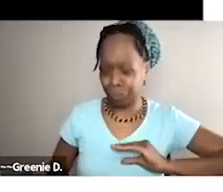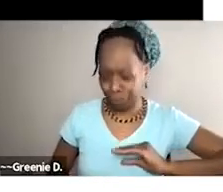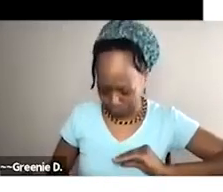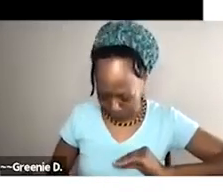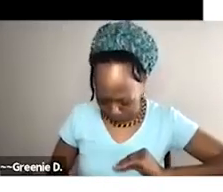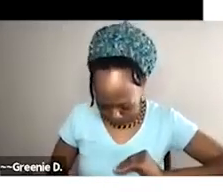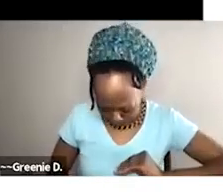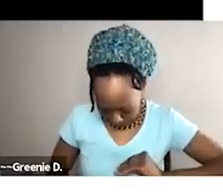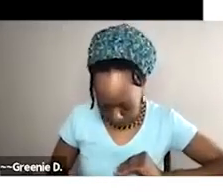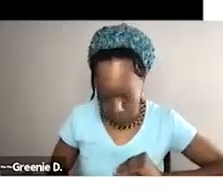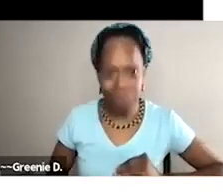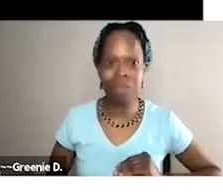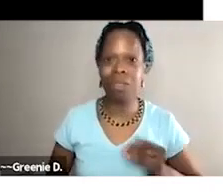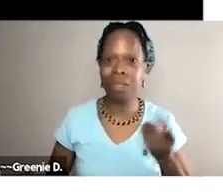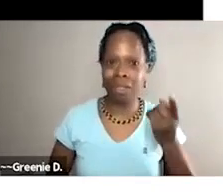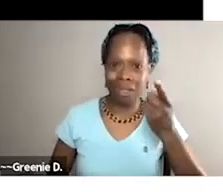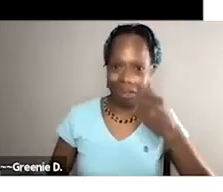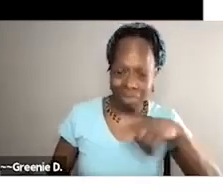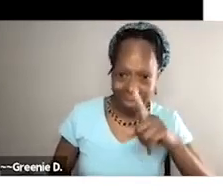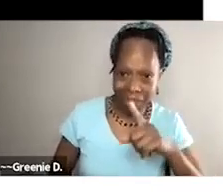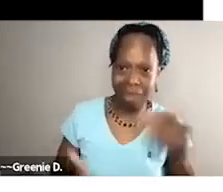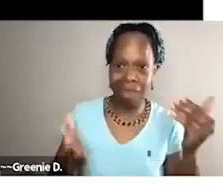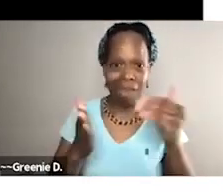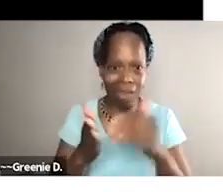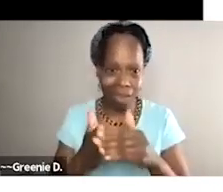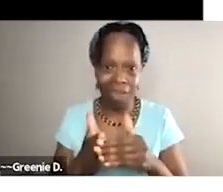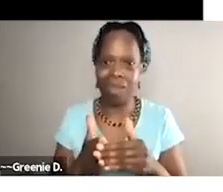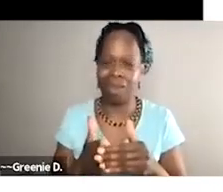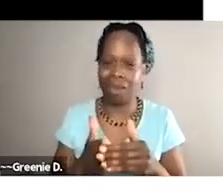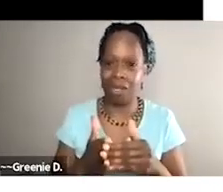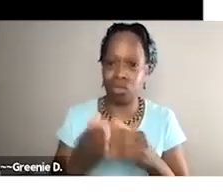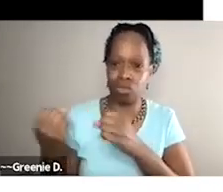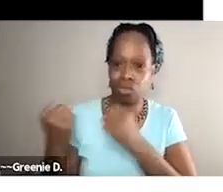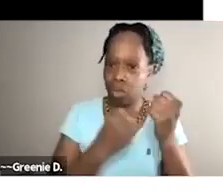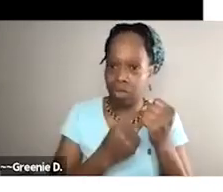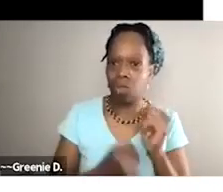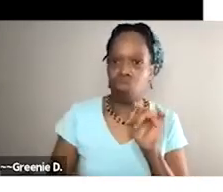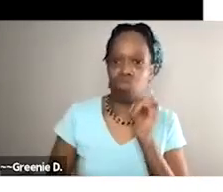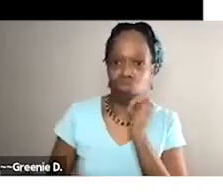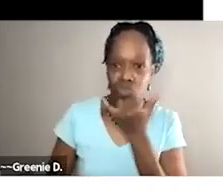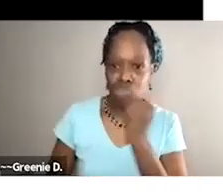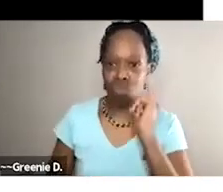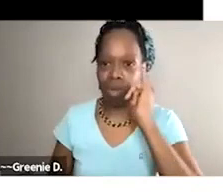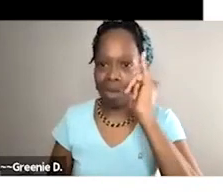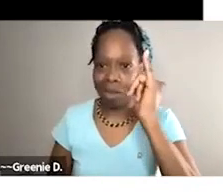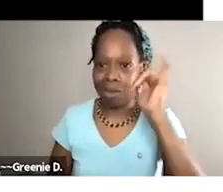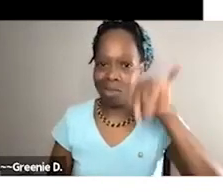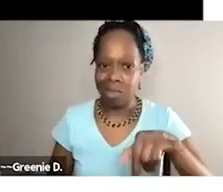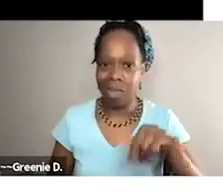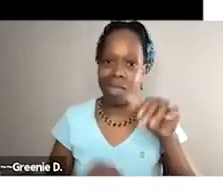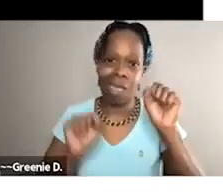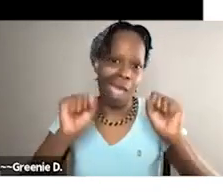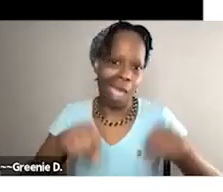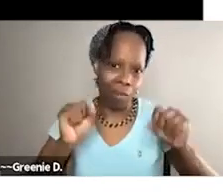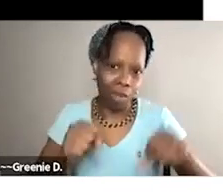They reinforce the incorrect notion that ableism is acceptable, compromises